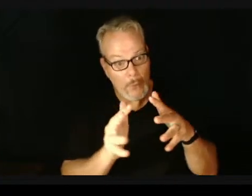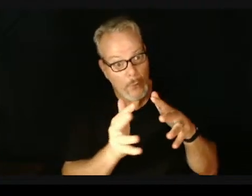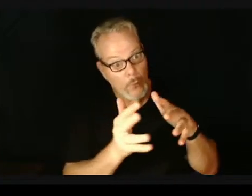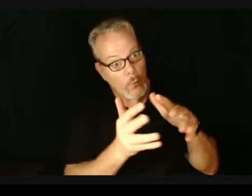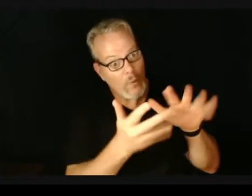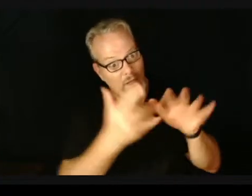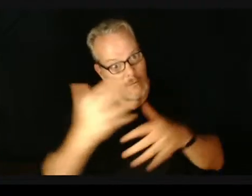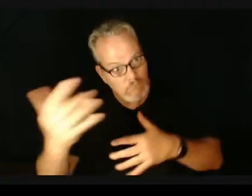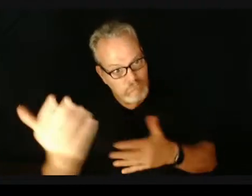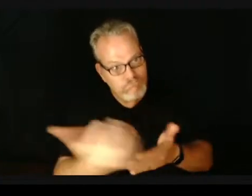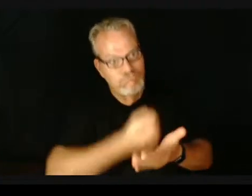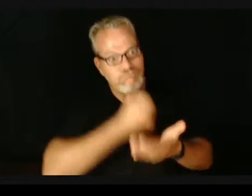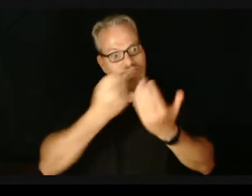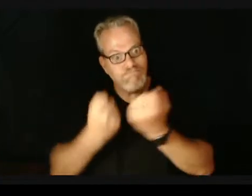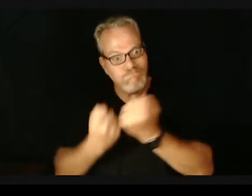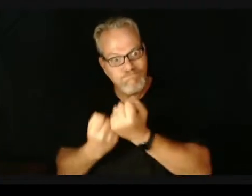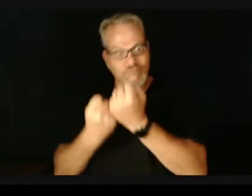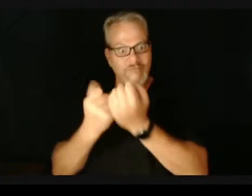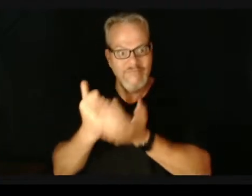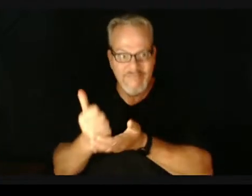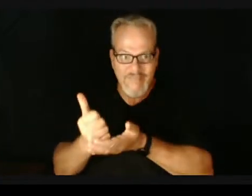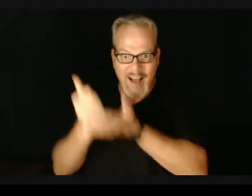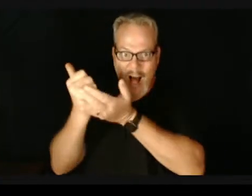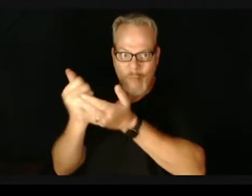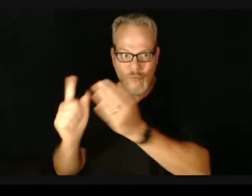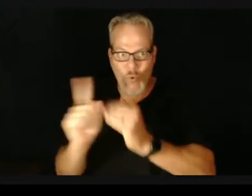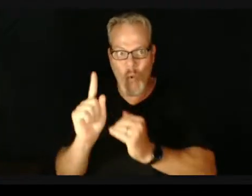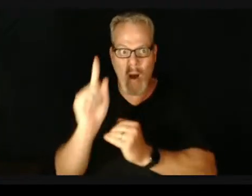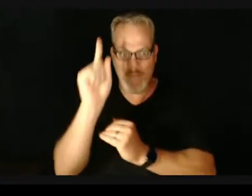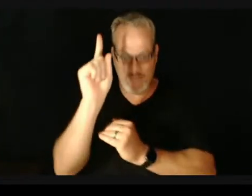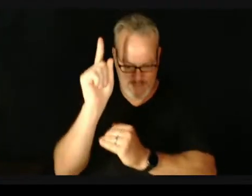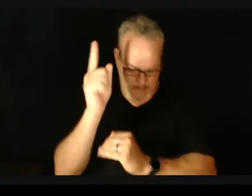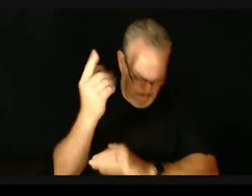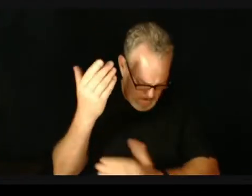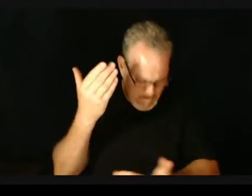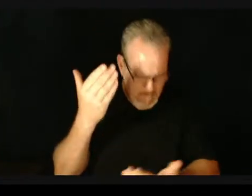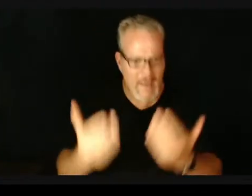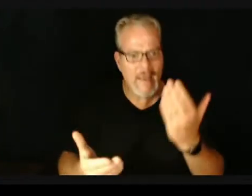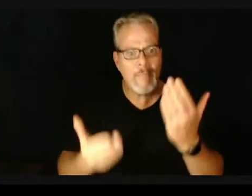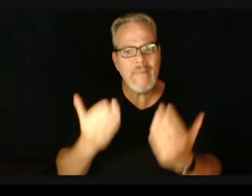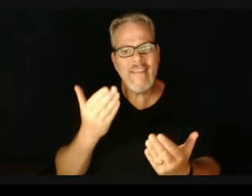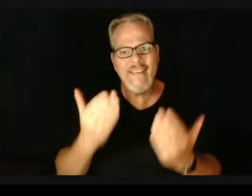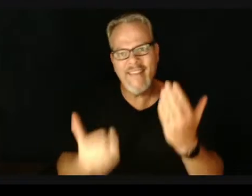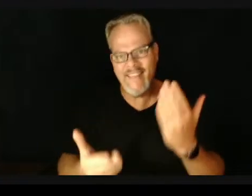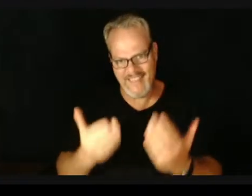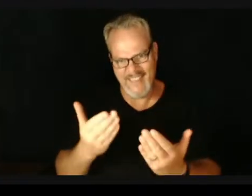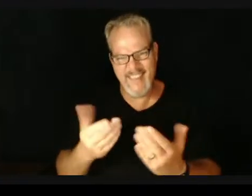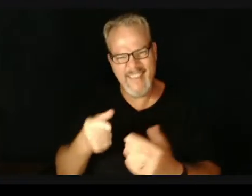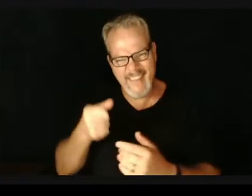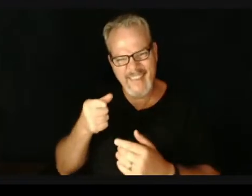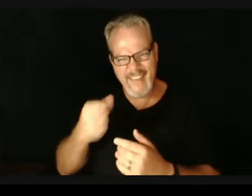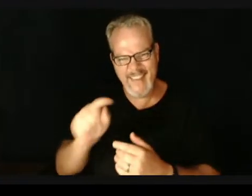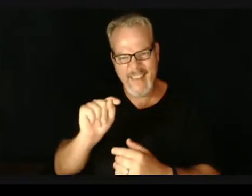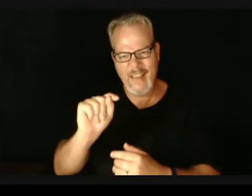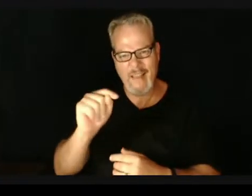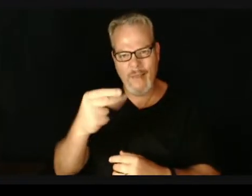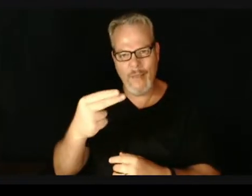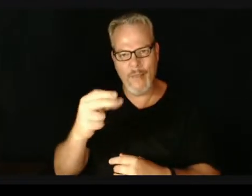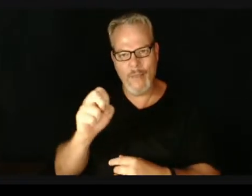wind assist potentially. Maybe, and even the thermals that it creates around itself as well,